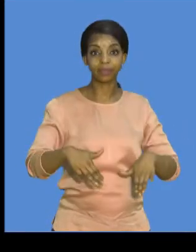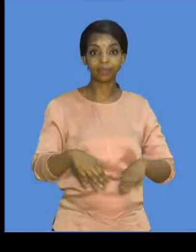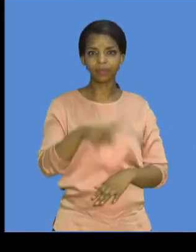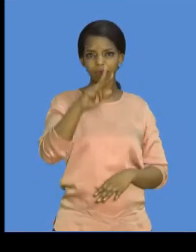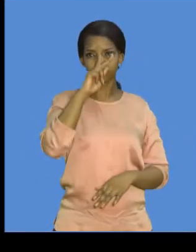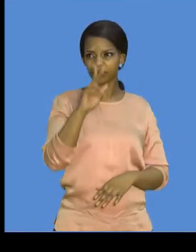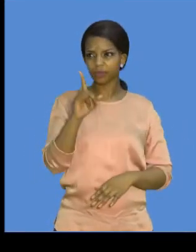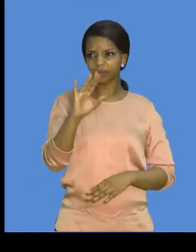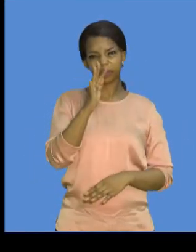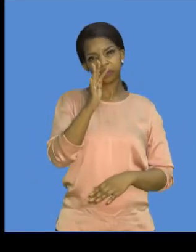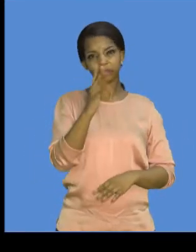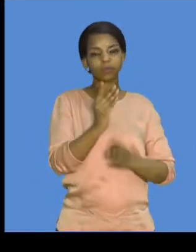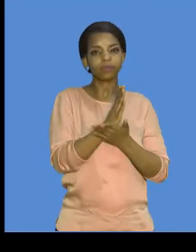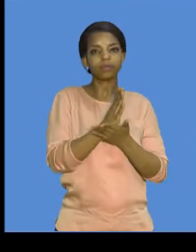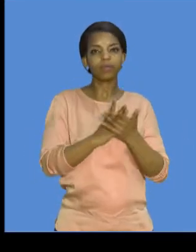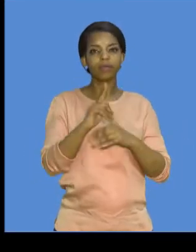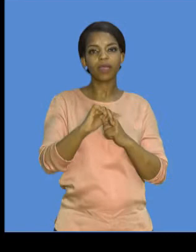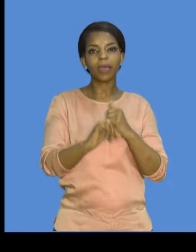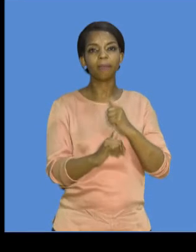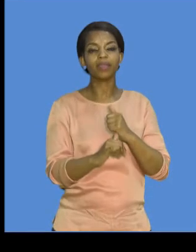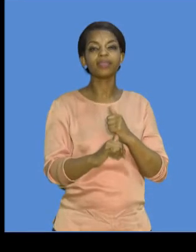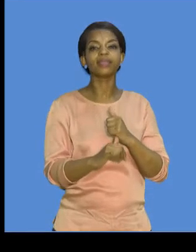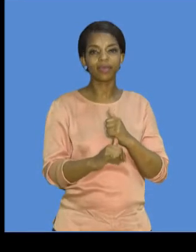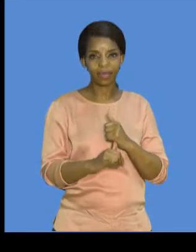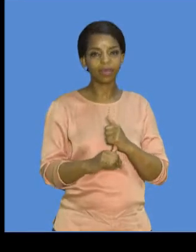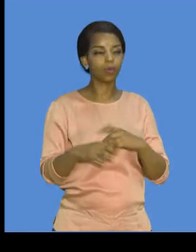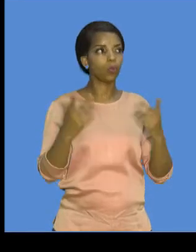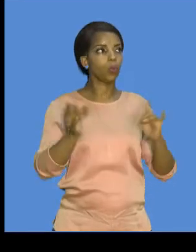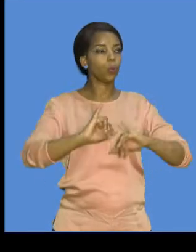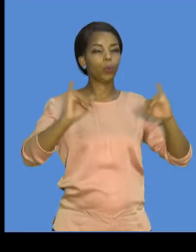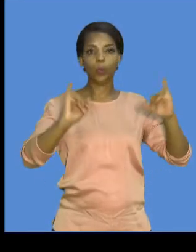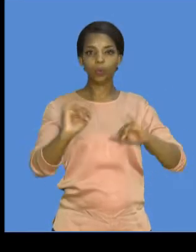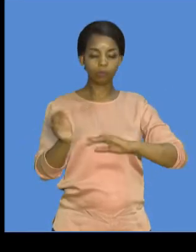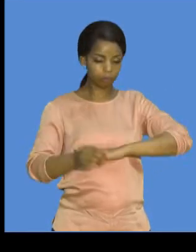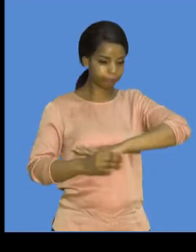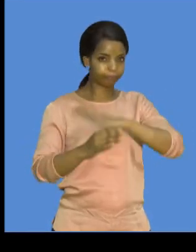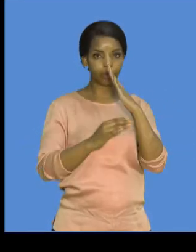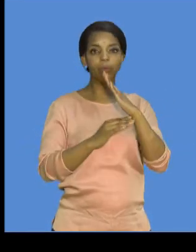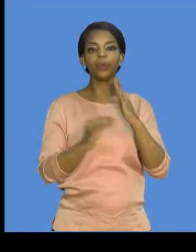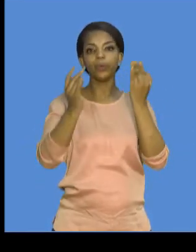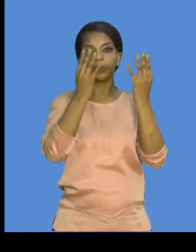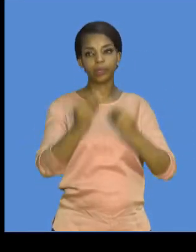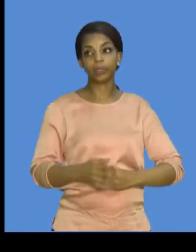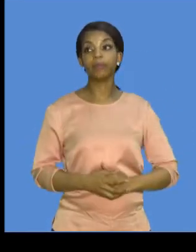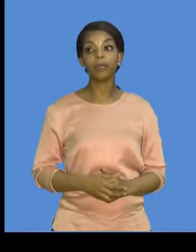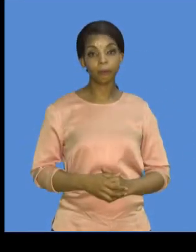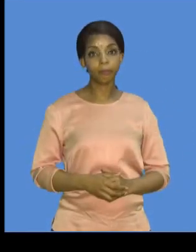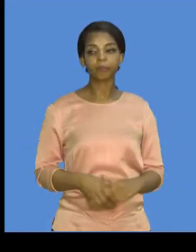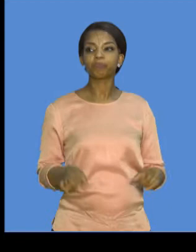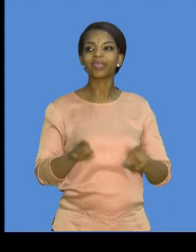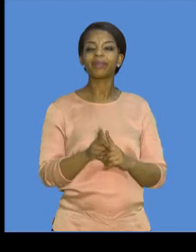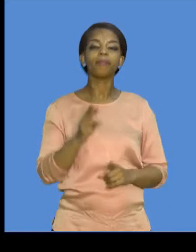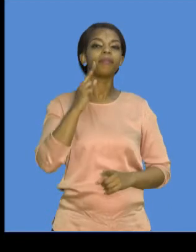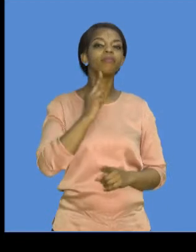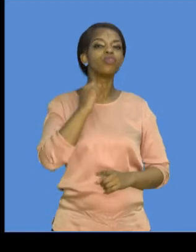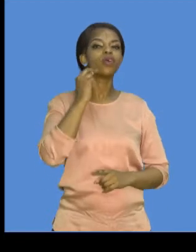you see it takes half a month for it to double as well. And then roughly up until you get there, you can